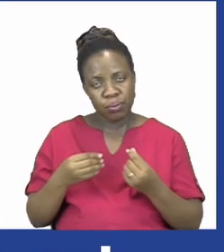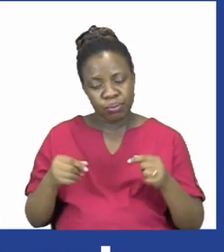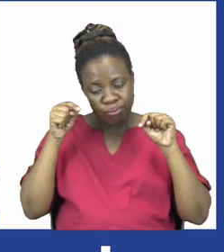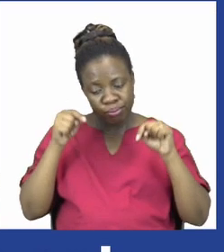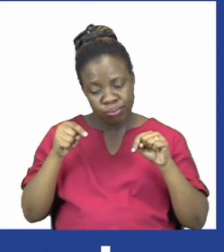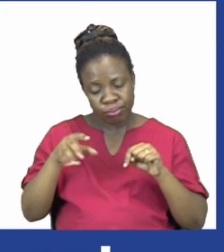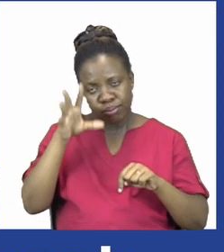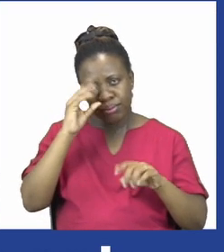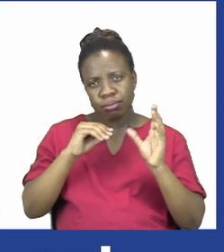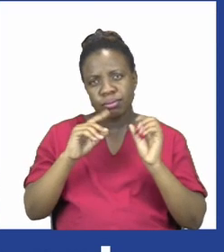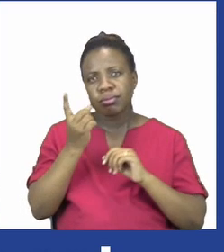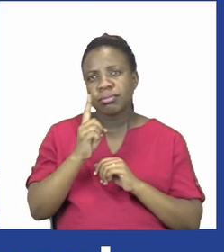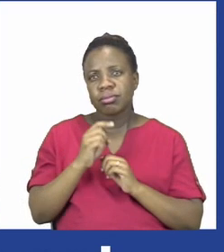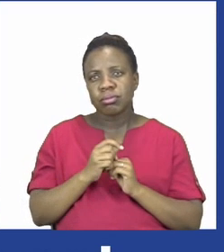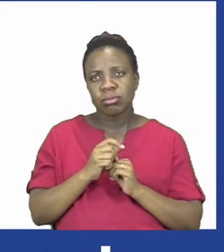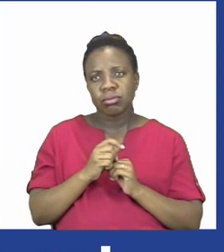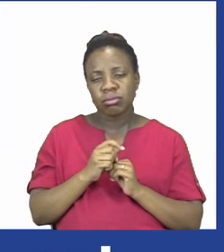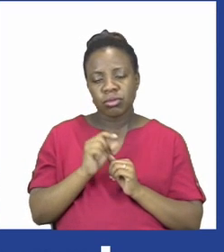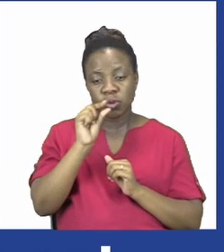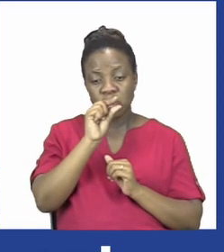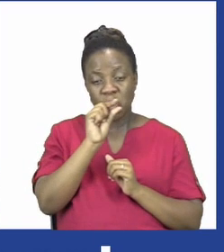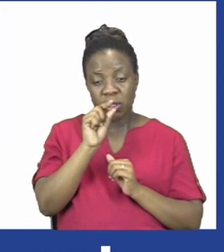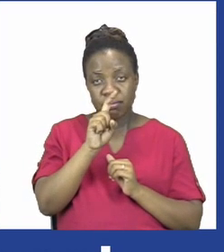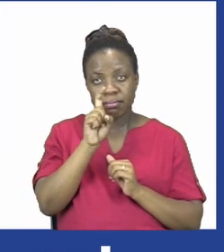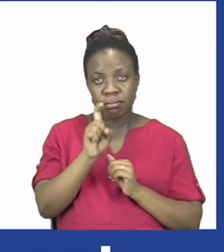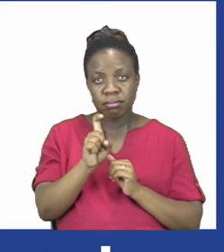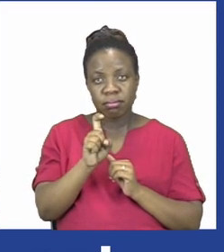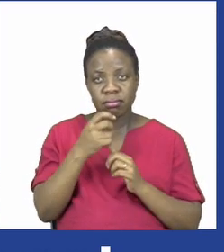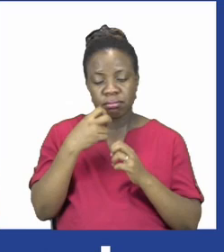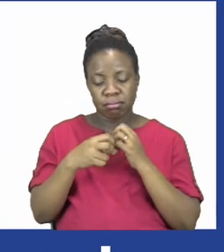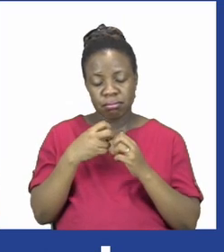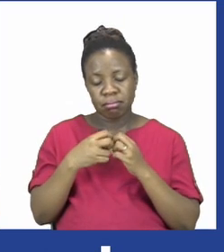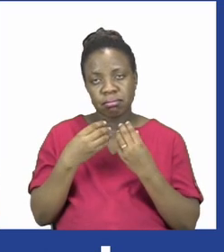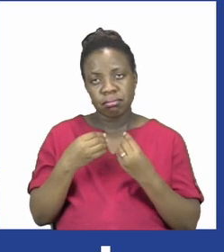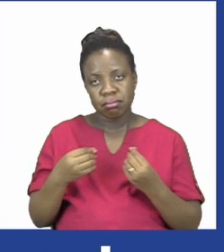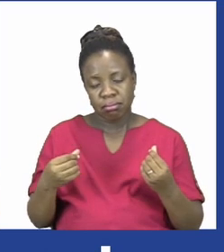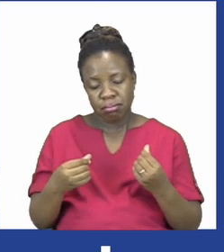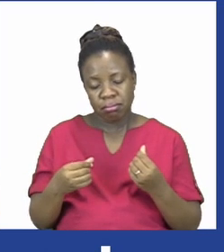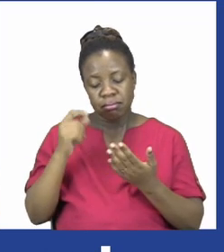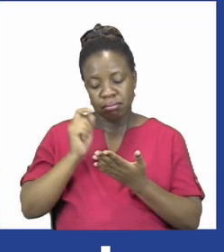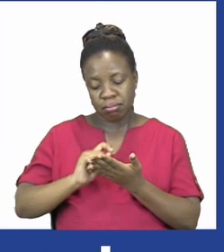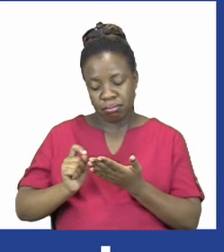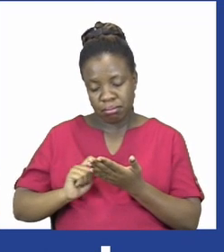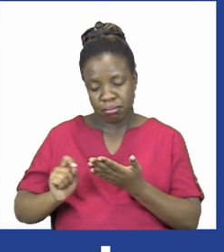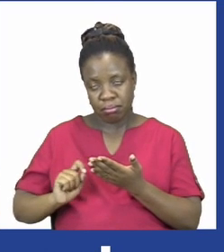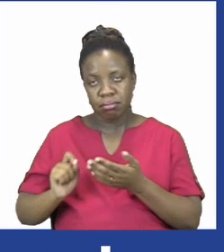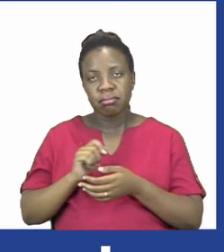today's lesson, we will be doing question words, problem solving, and writing.